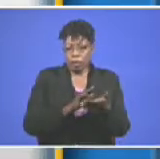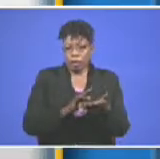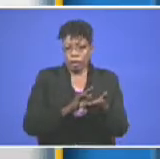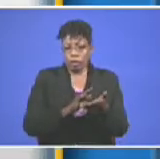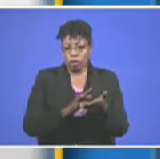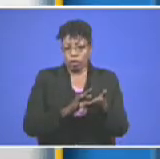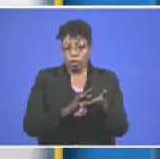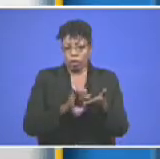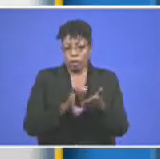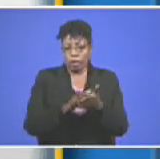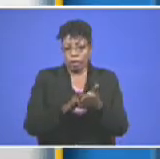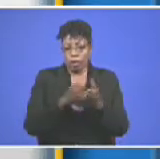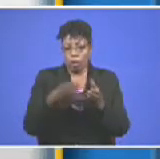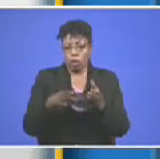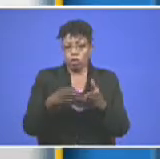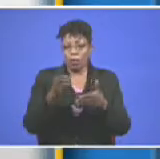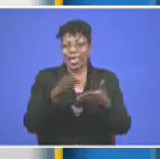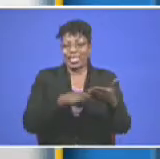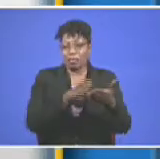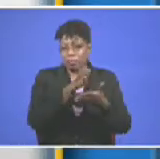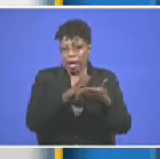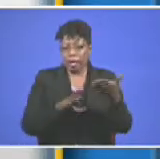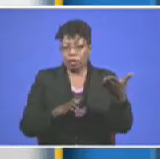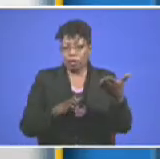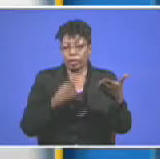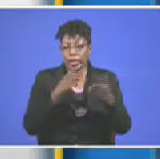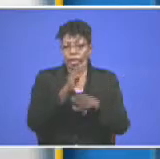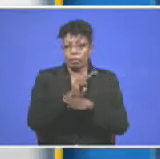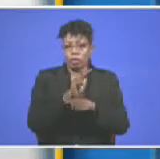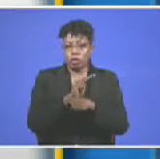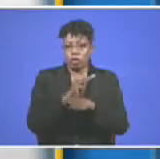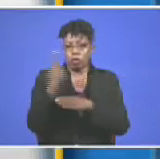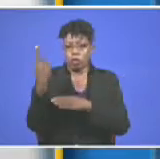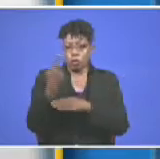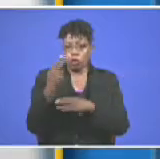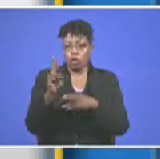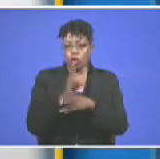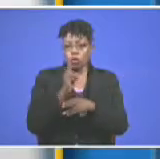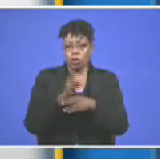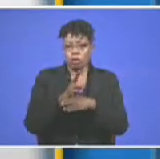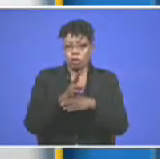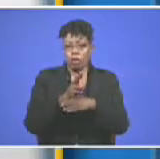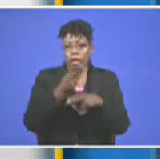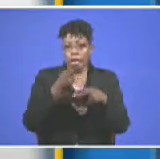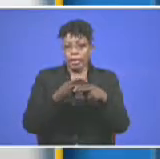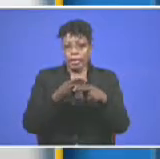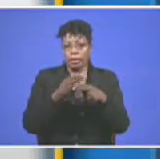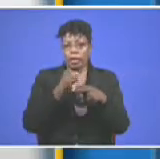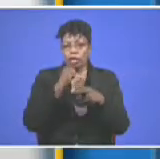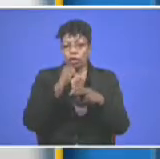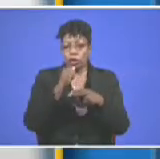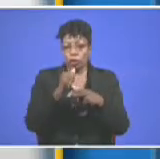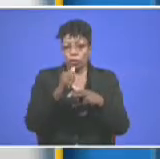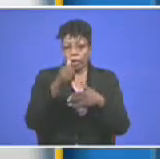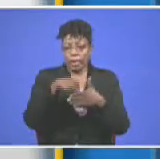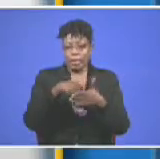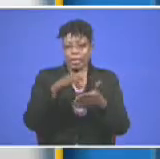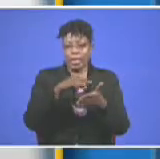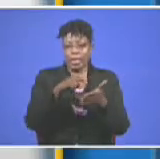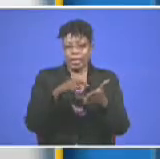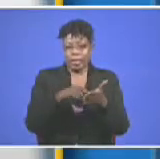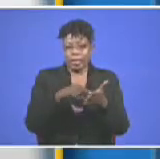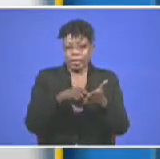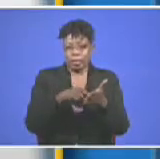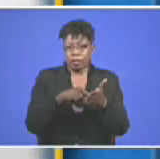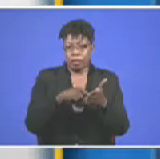expired. Minister of Health Dr. The Honorable Dwayne Sands said the ministry will only use a brand name that has not been implicated in the recall. This